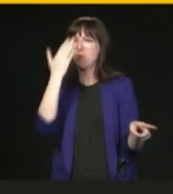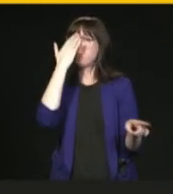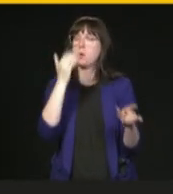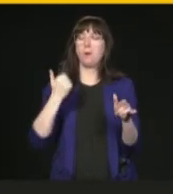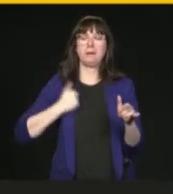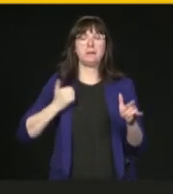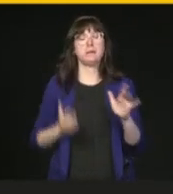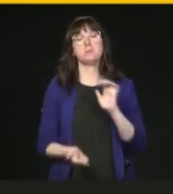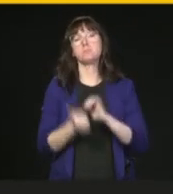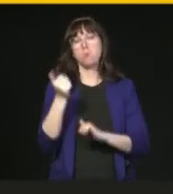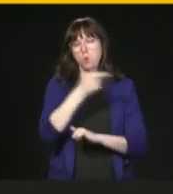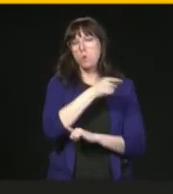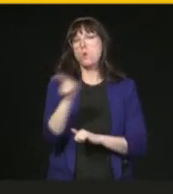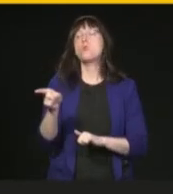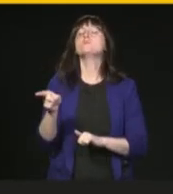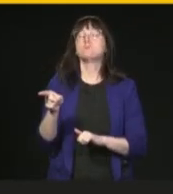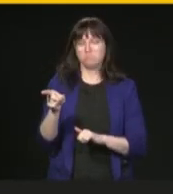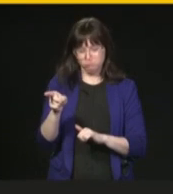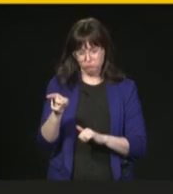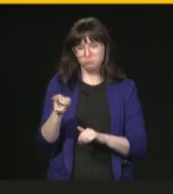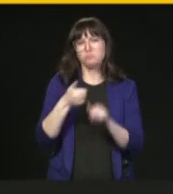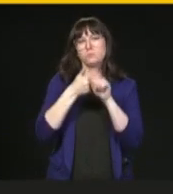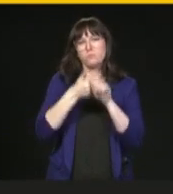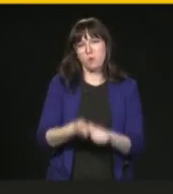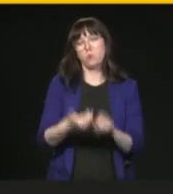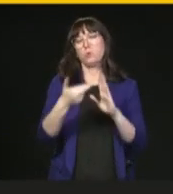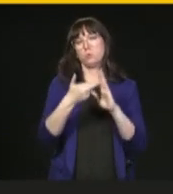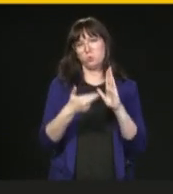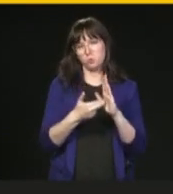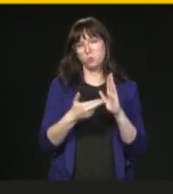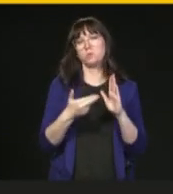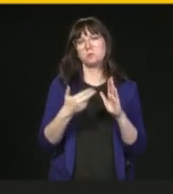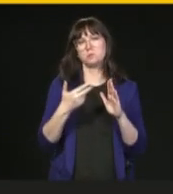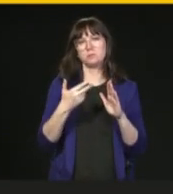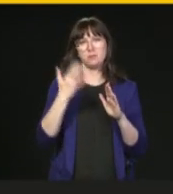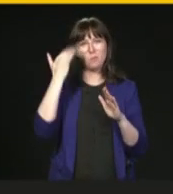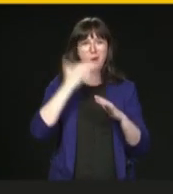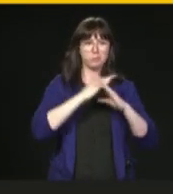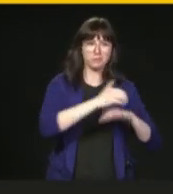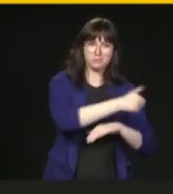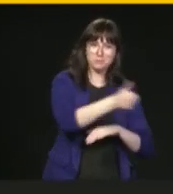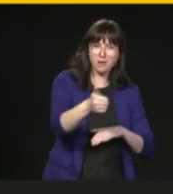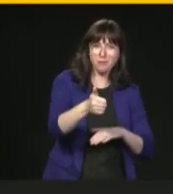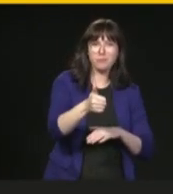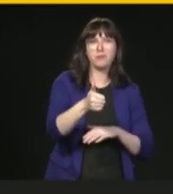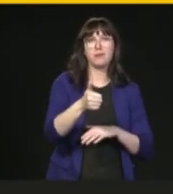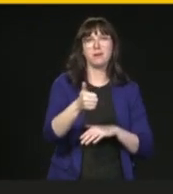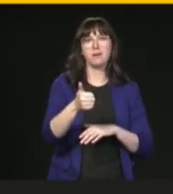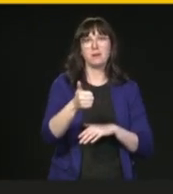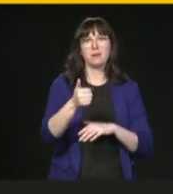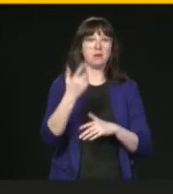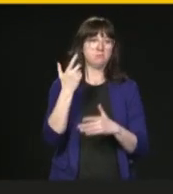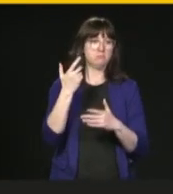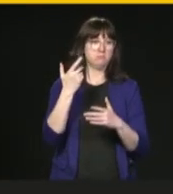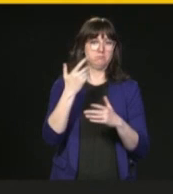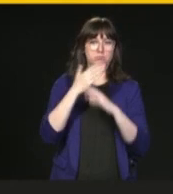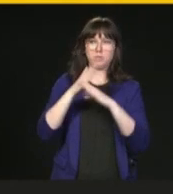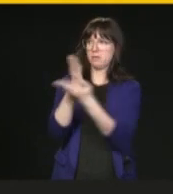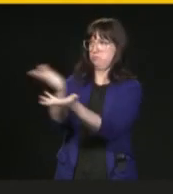of Canadians have been following the guidelines set out for their own protection and for the protection of all of